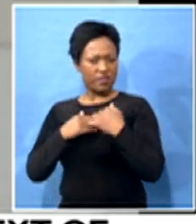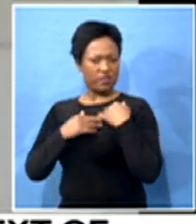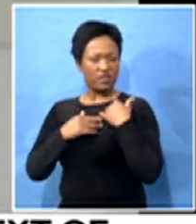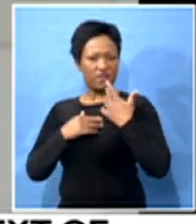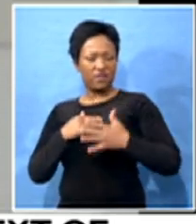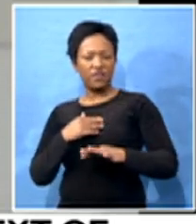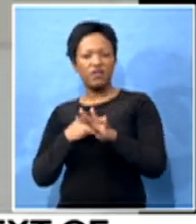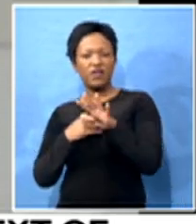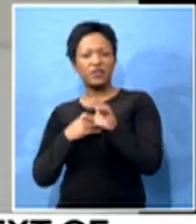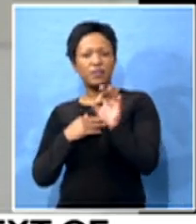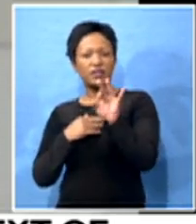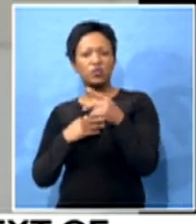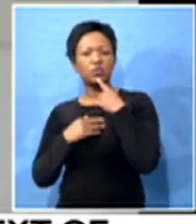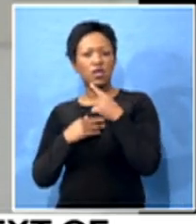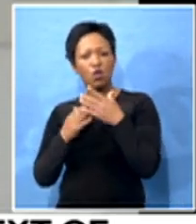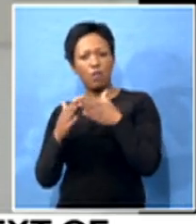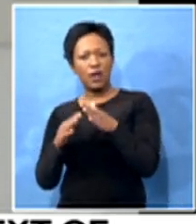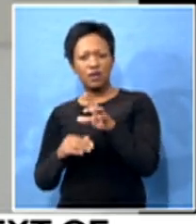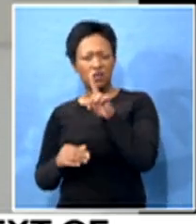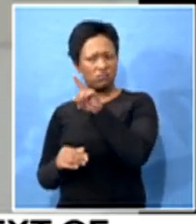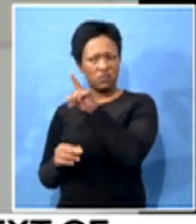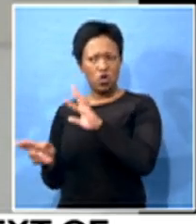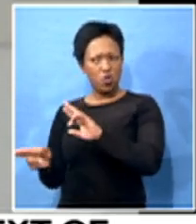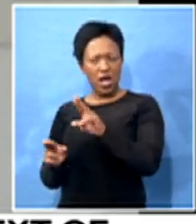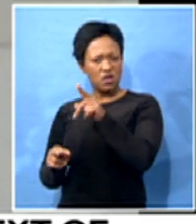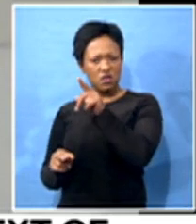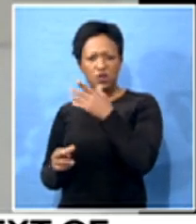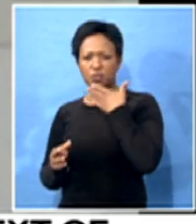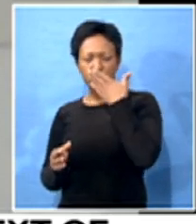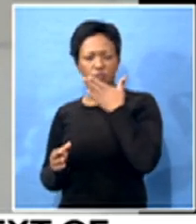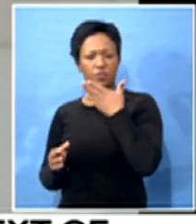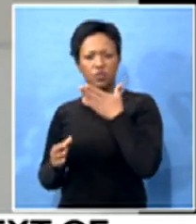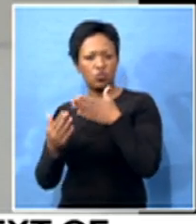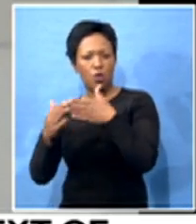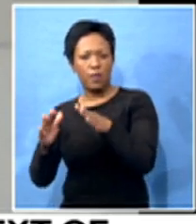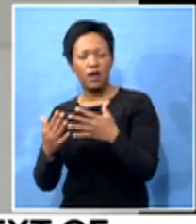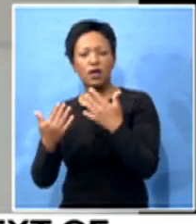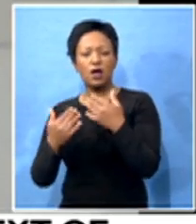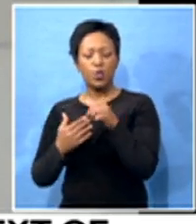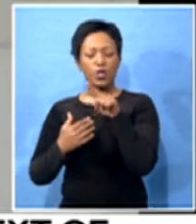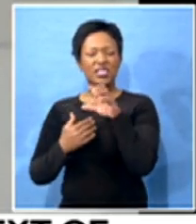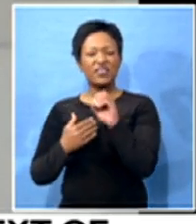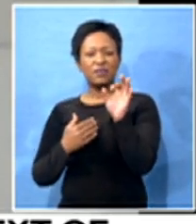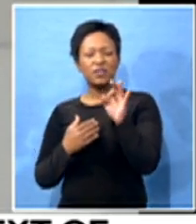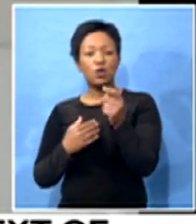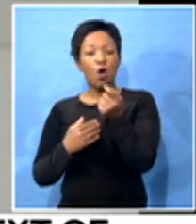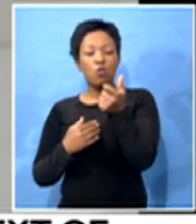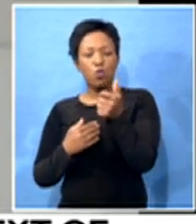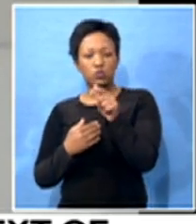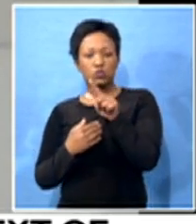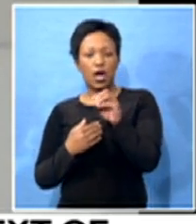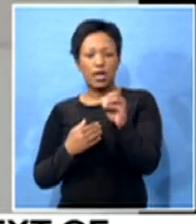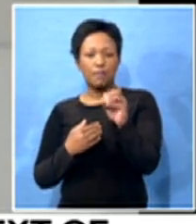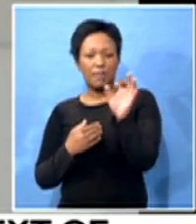they said, listen, you are not ready to open the economy fully. Now, 70%, we're almost 100% there. We